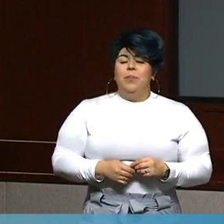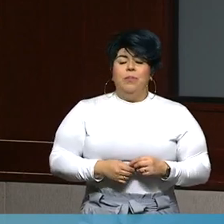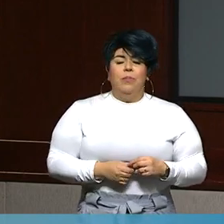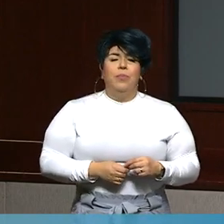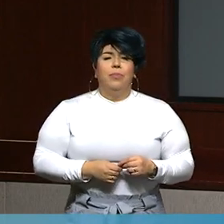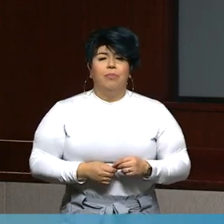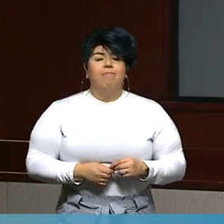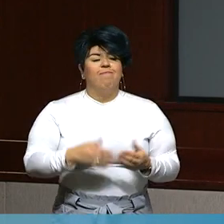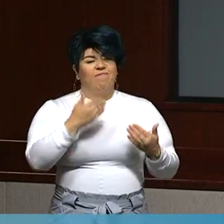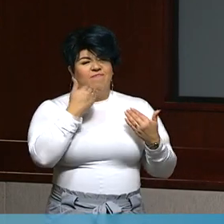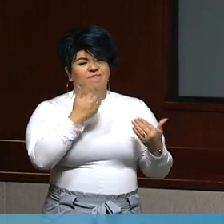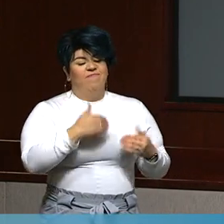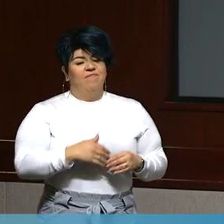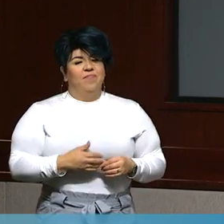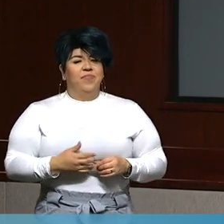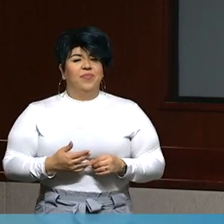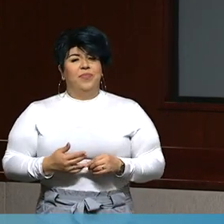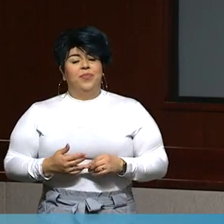Thank you.